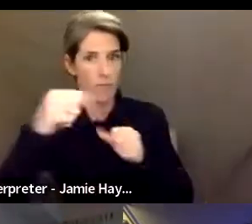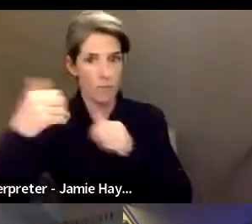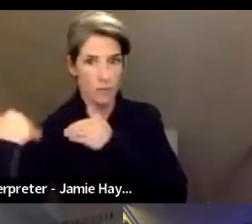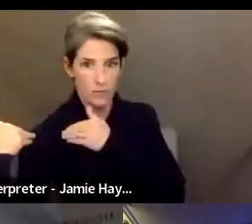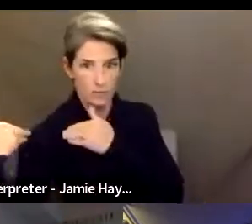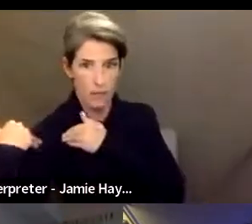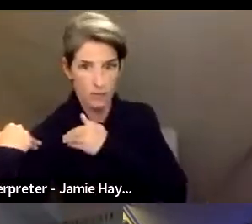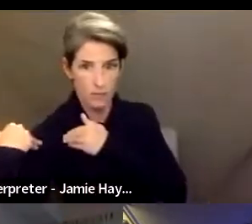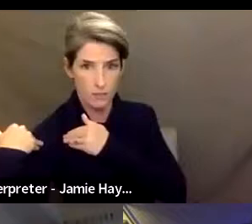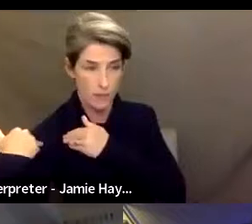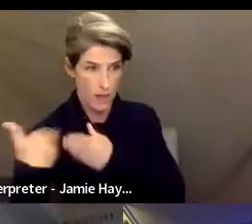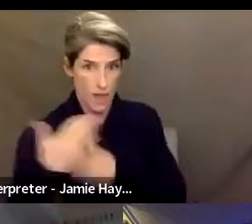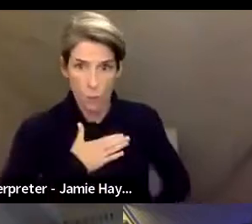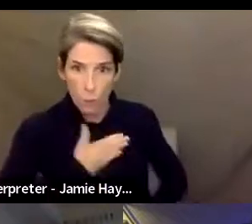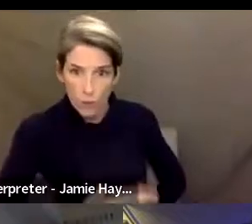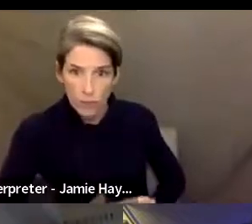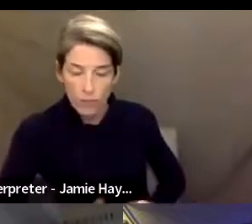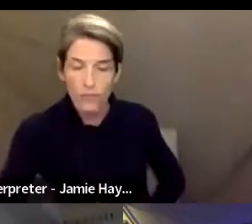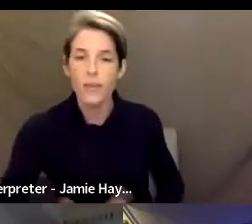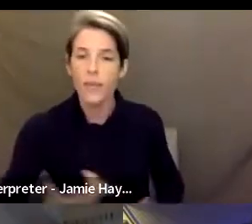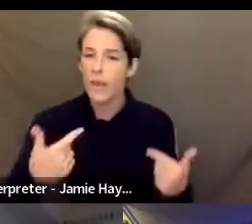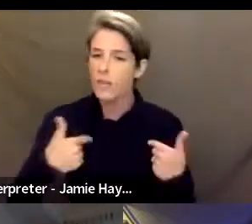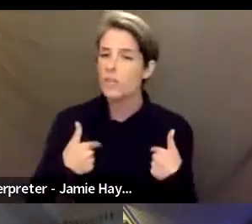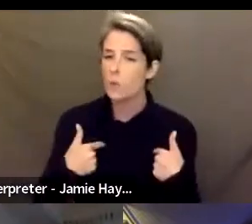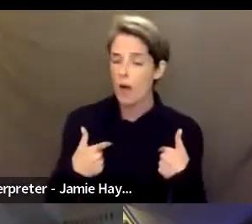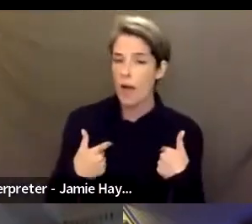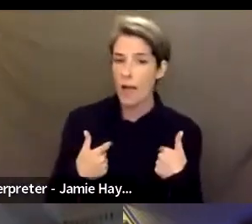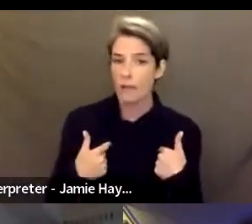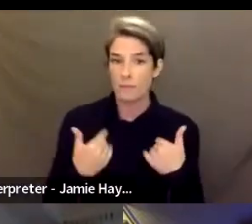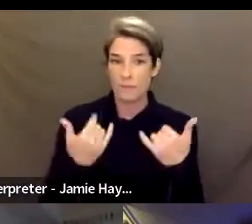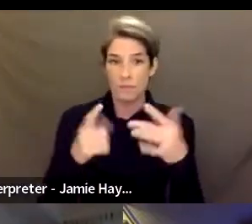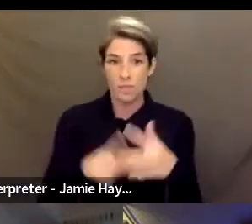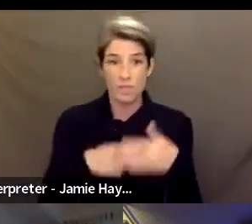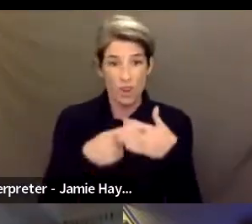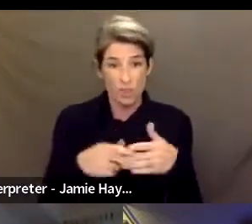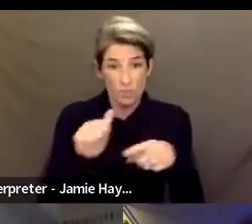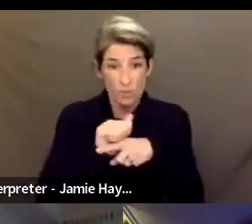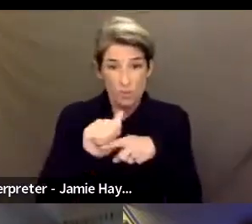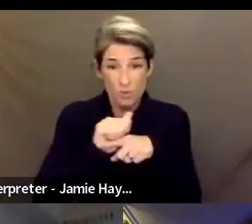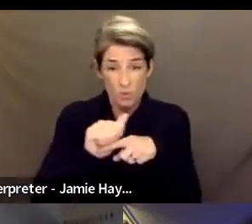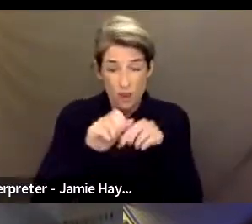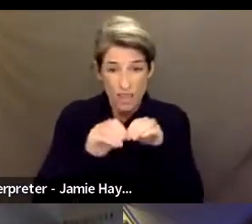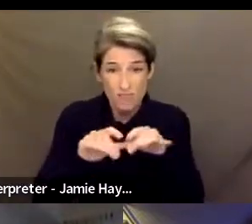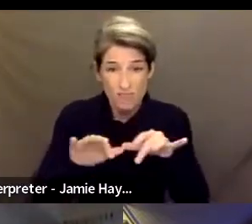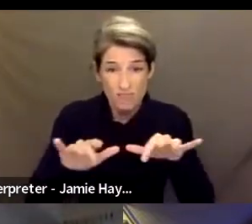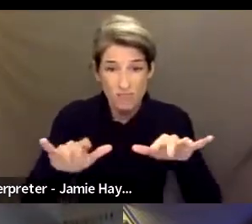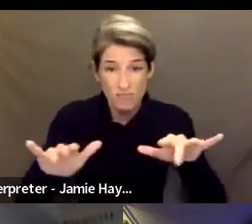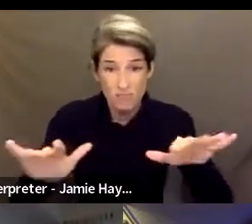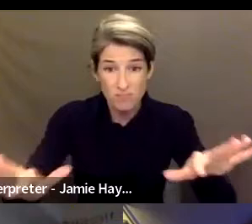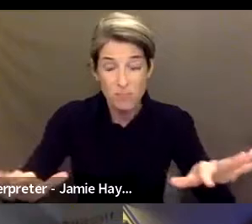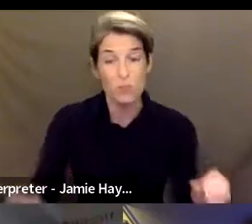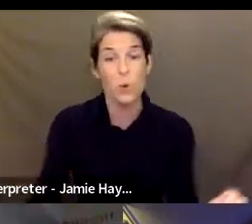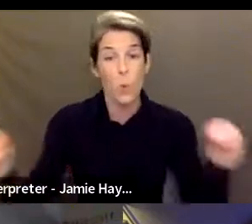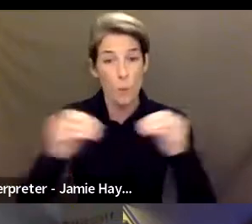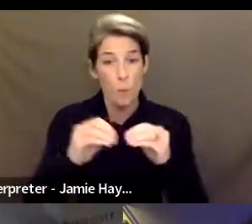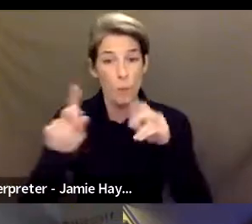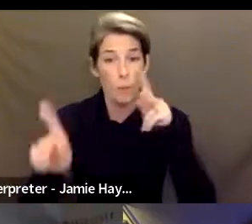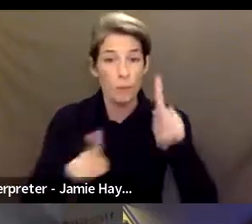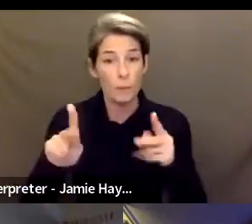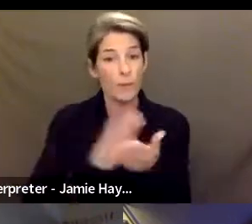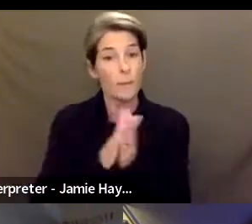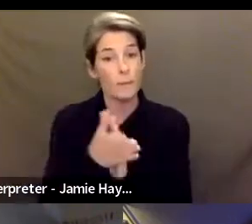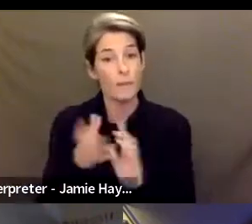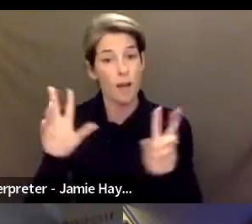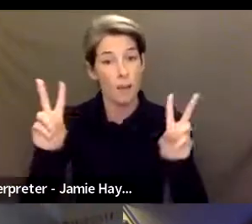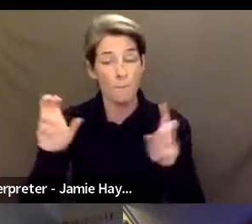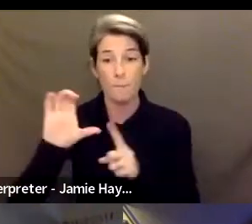that. And so right now I'm just working on trying to train more people to do this work, because I always have to say